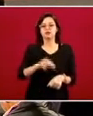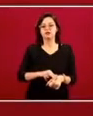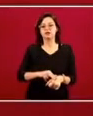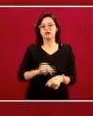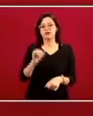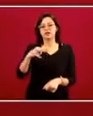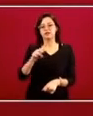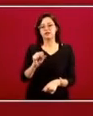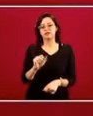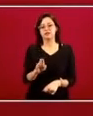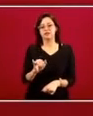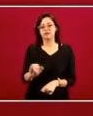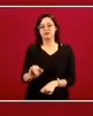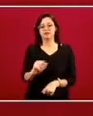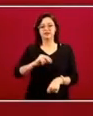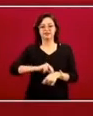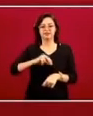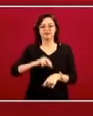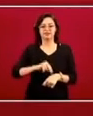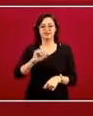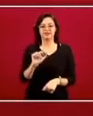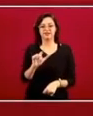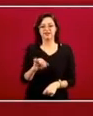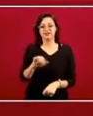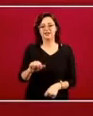us, the coordinator of the